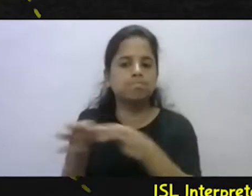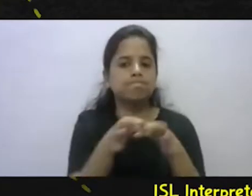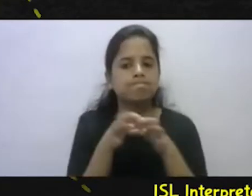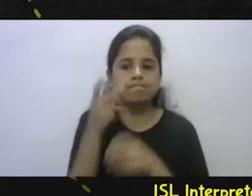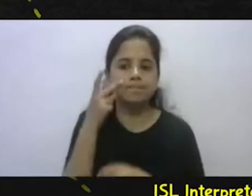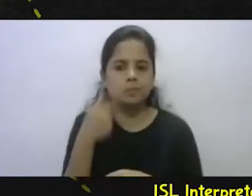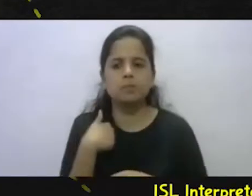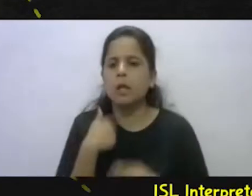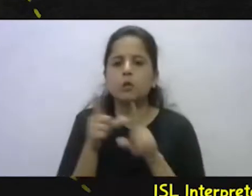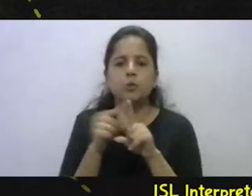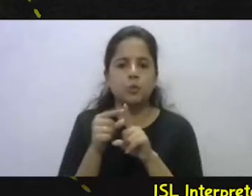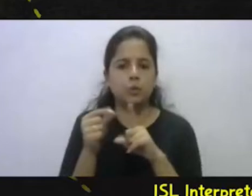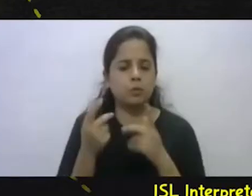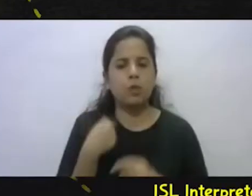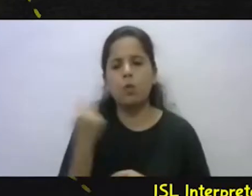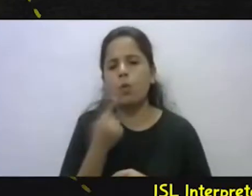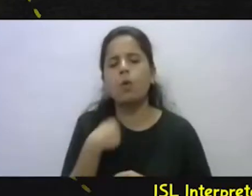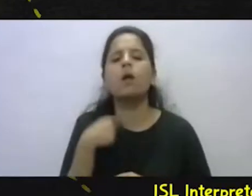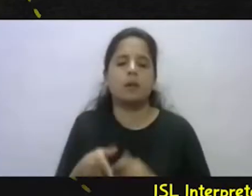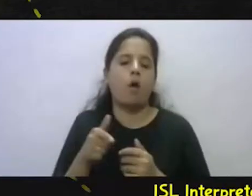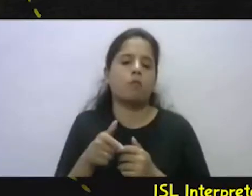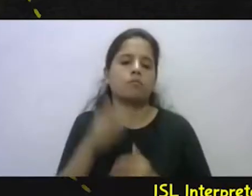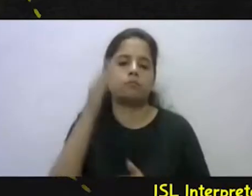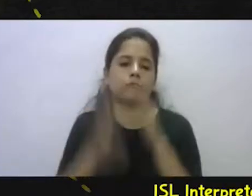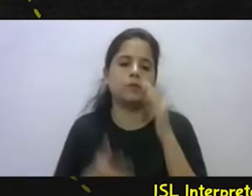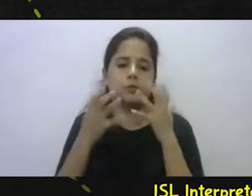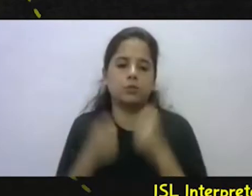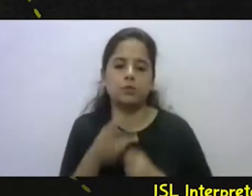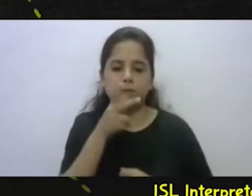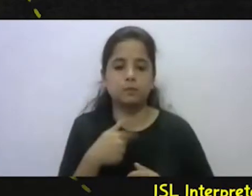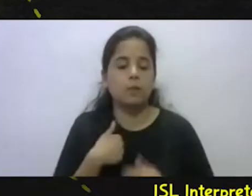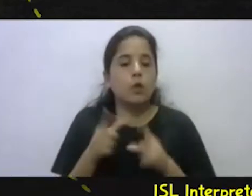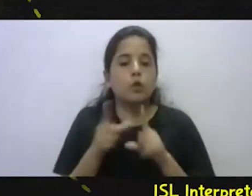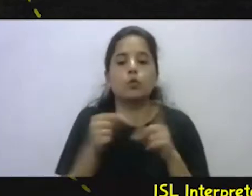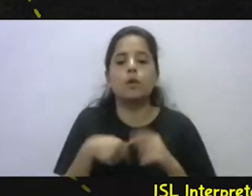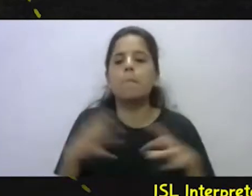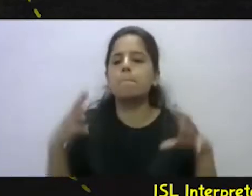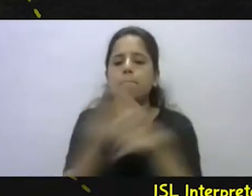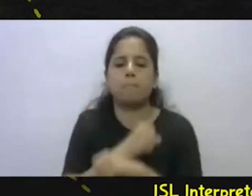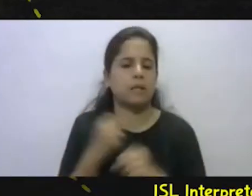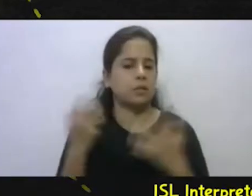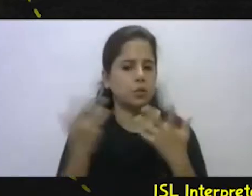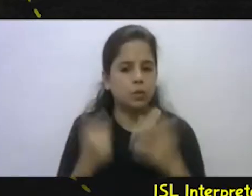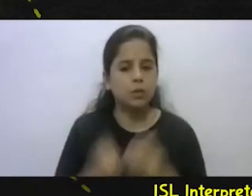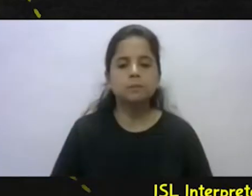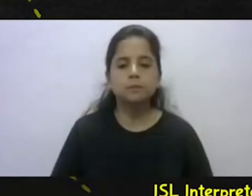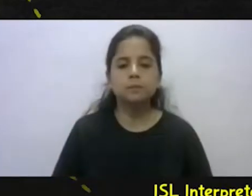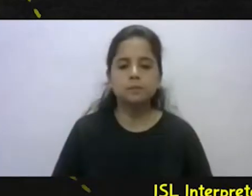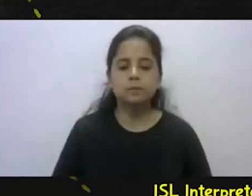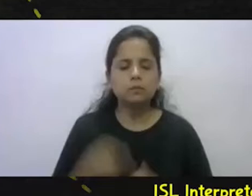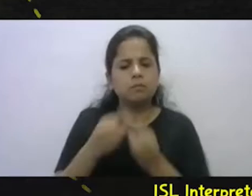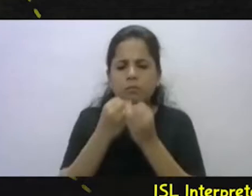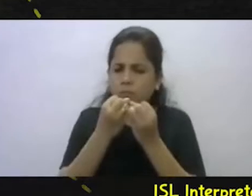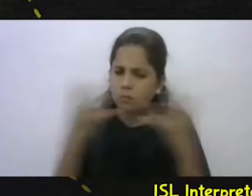think what we do, just to kind of end it here, what we do find missing is that there is a